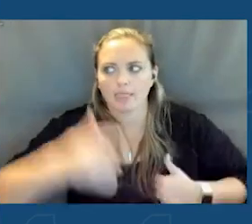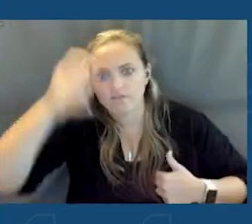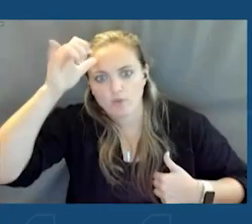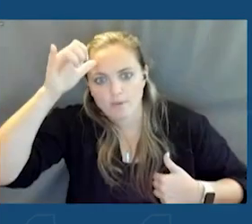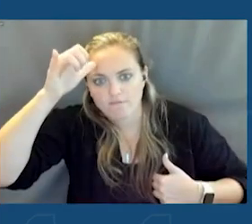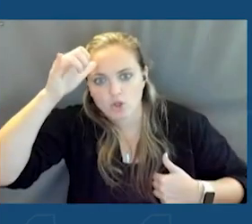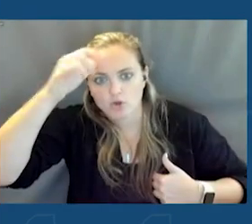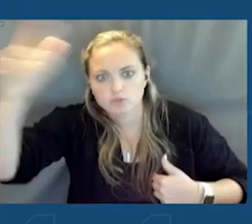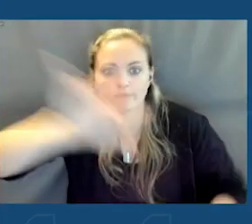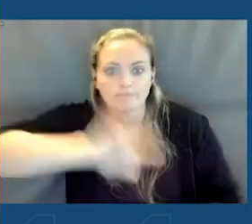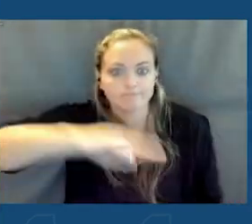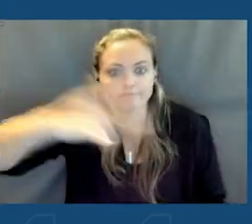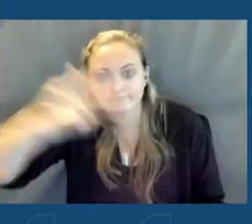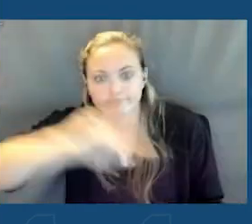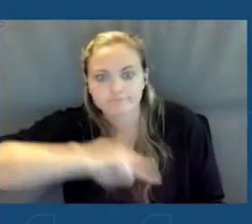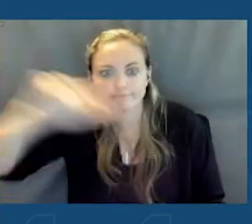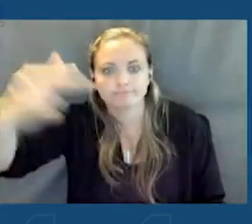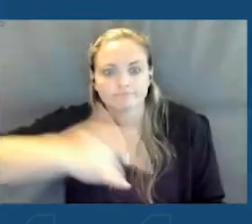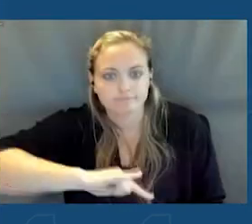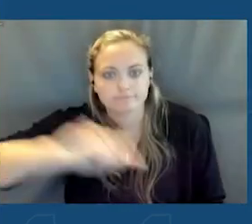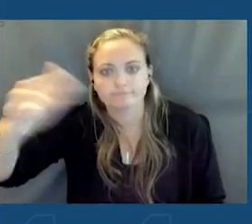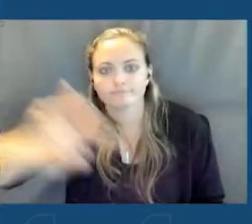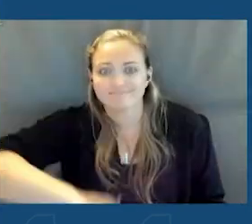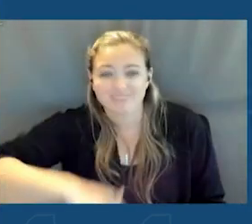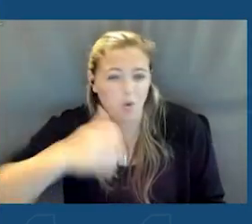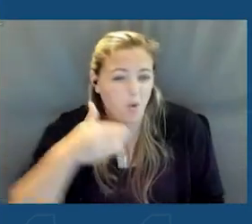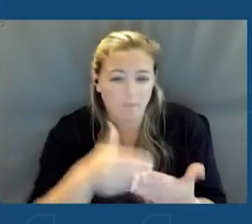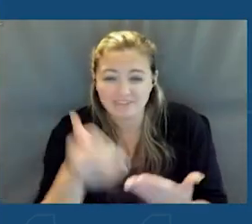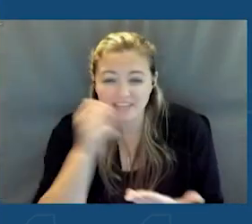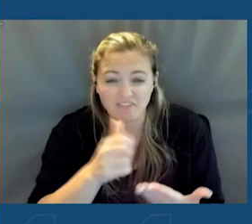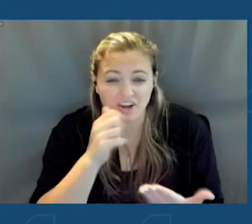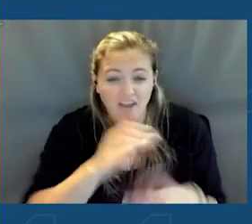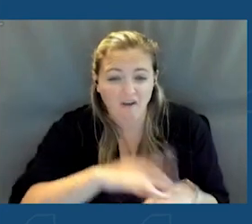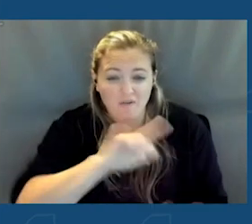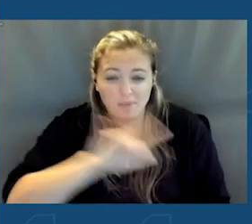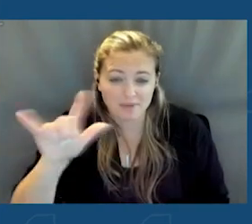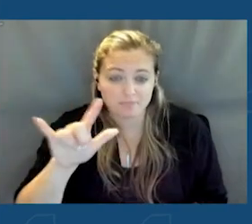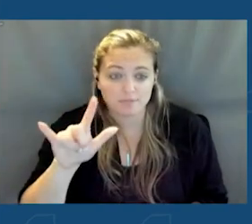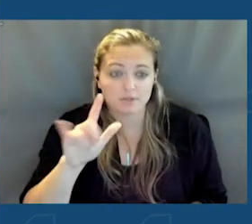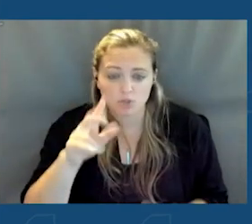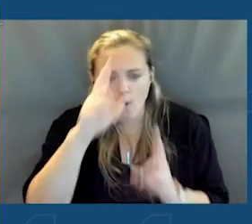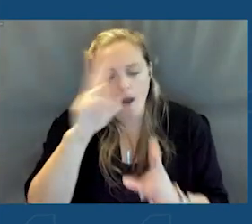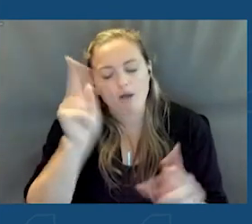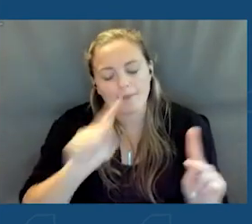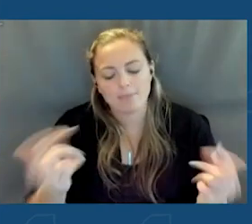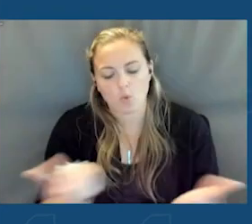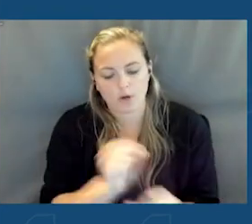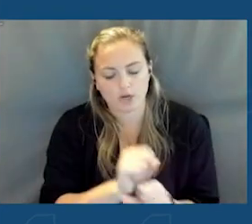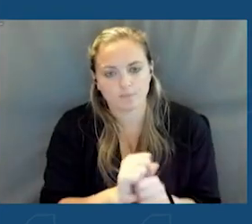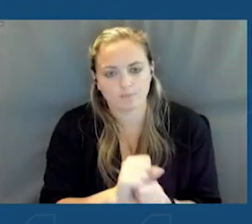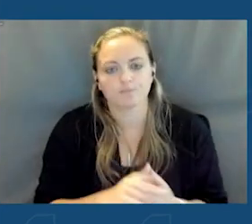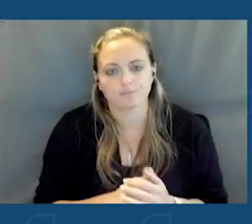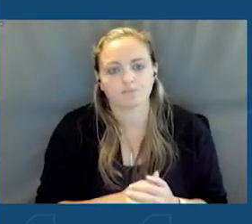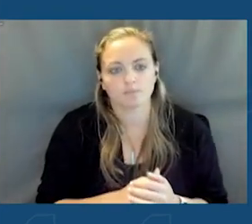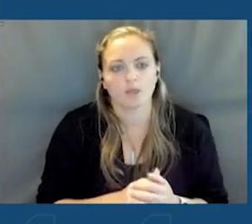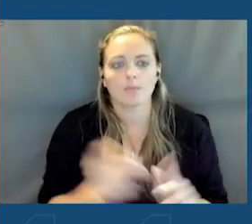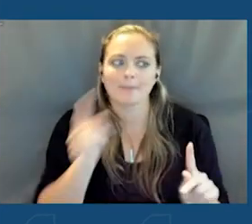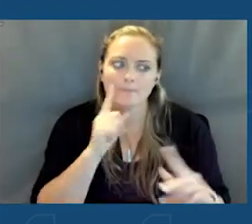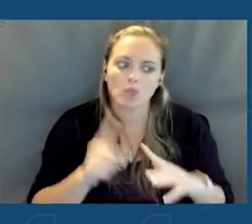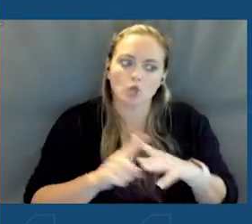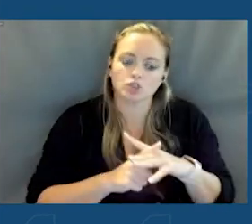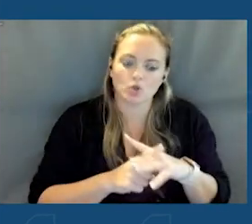my commute, go back and forth to this airport almost on a daily basis. And so I honor the people who work at this airport, the people who showed up during